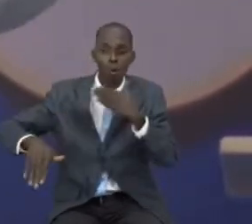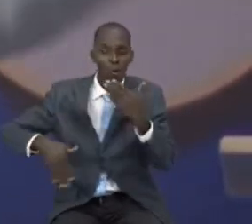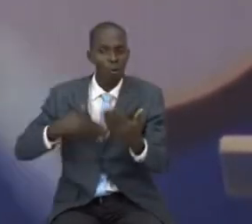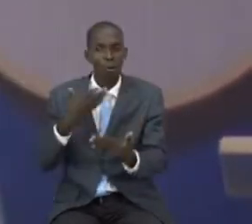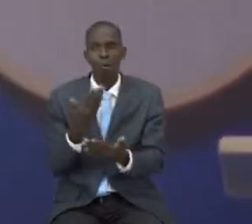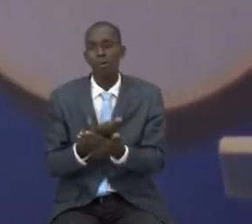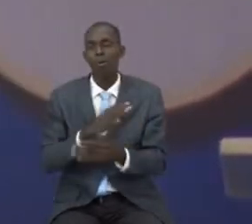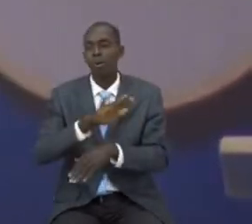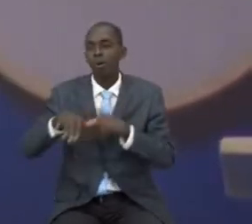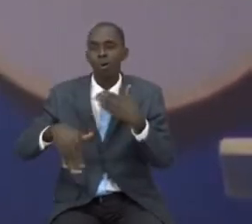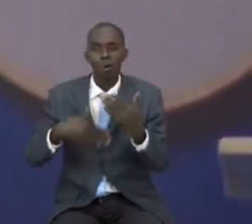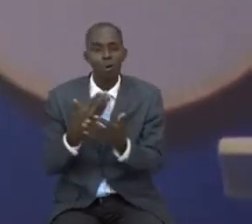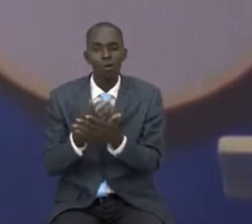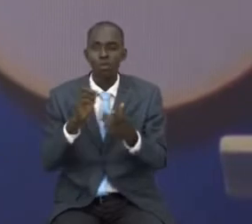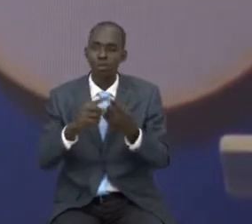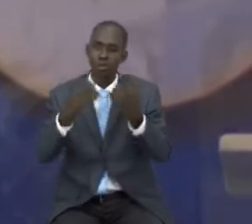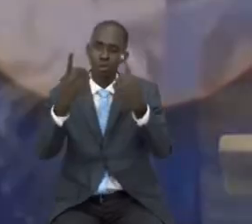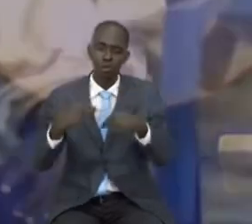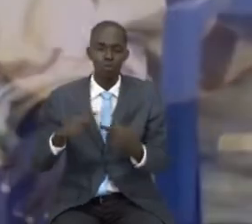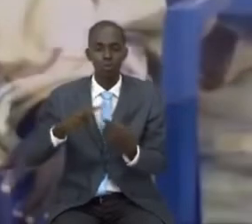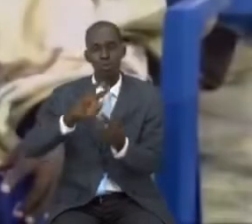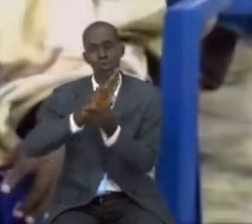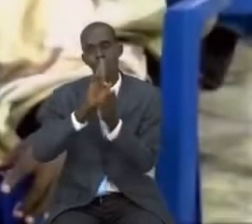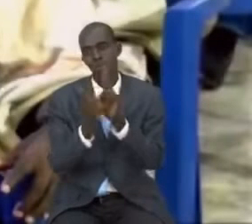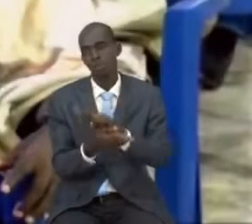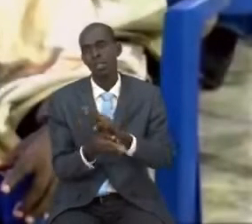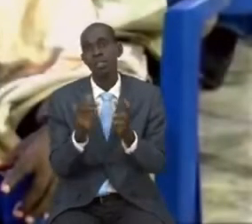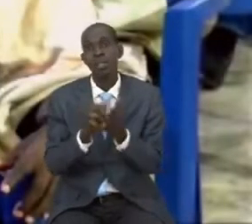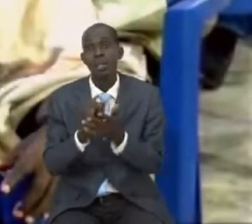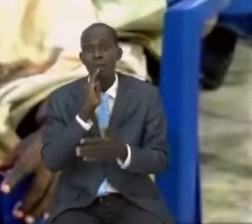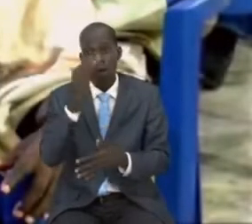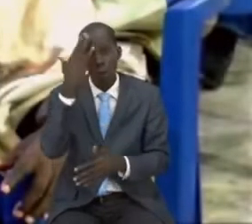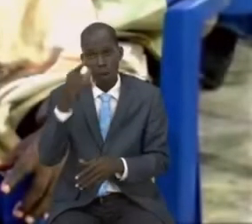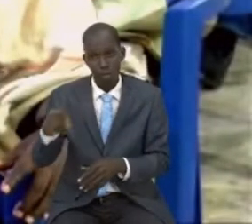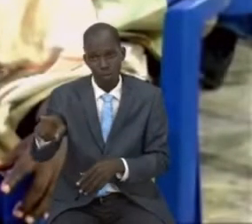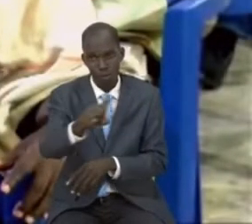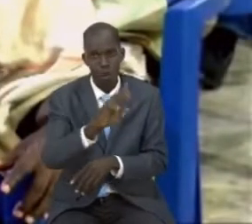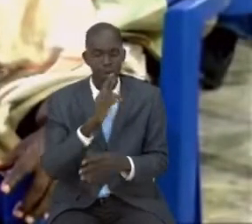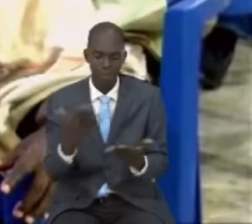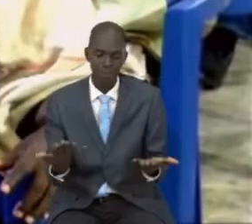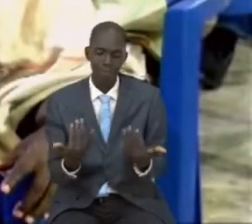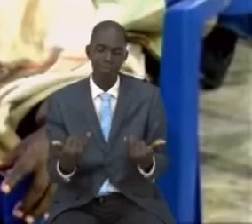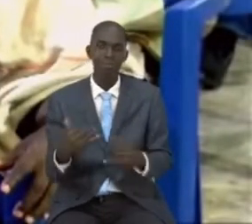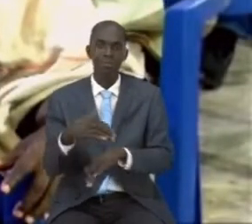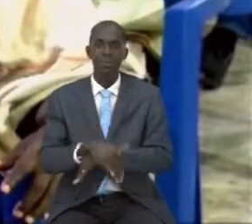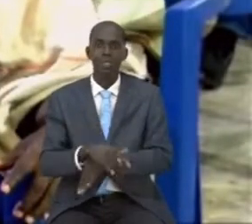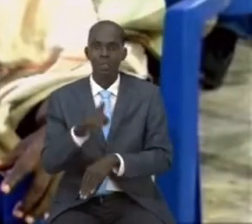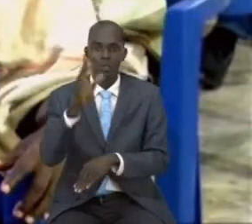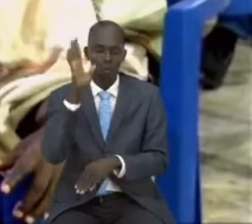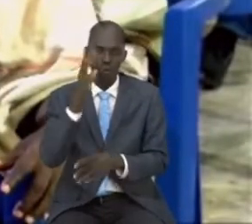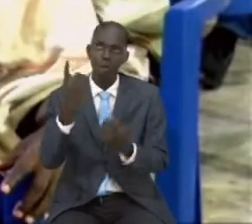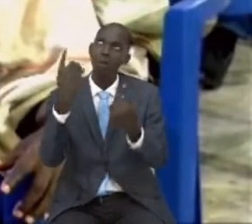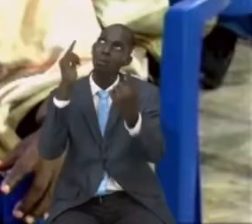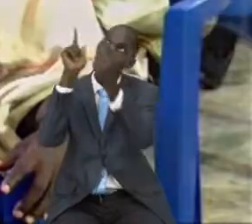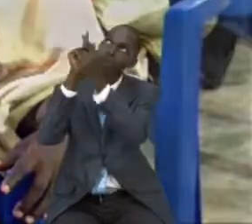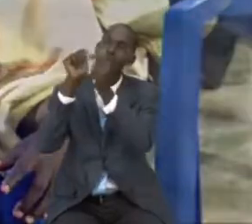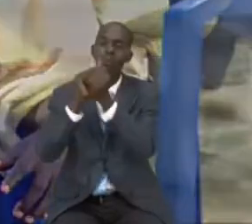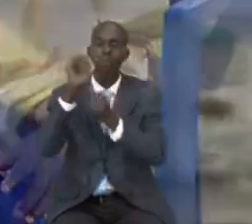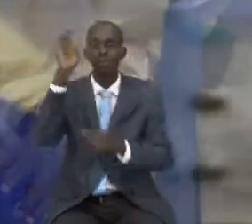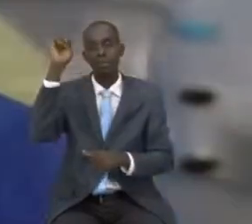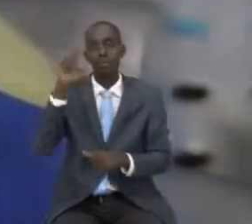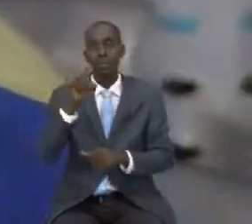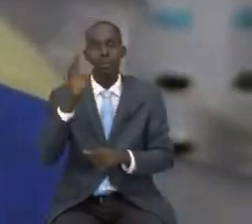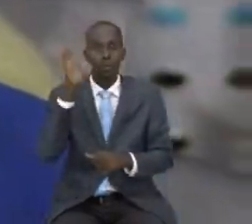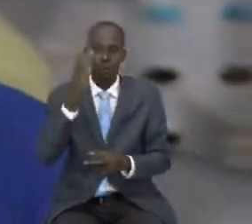all to come to repentance. That's why you are here tonight. You're welcome. I said,